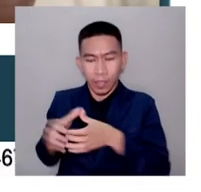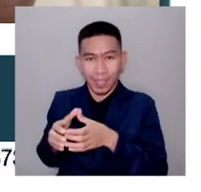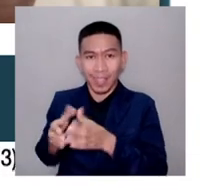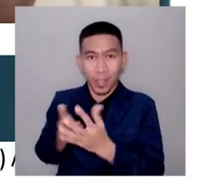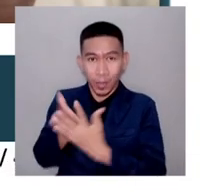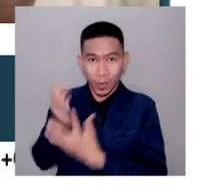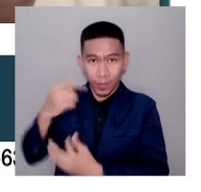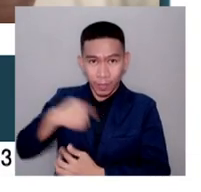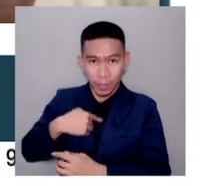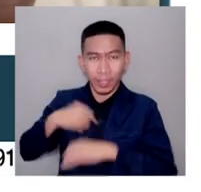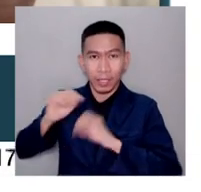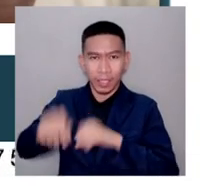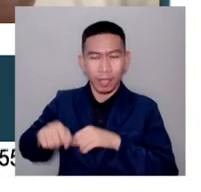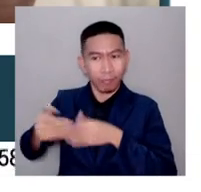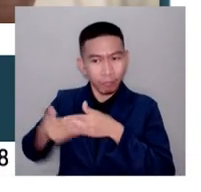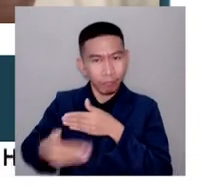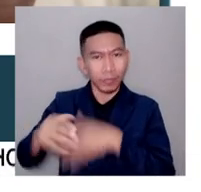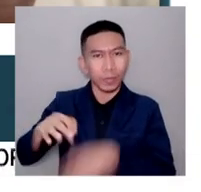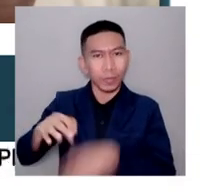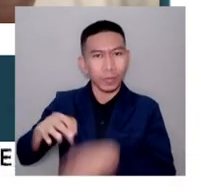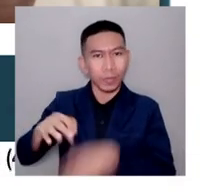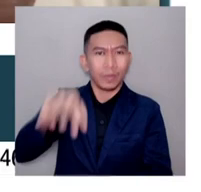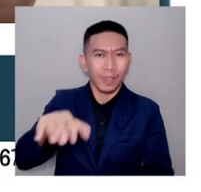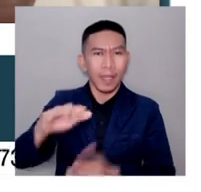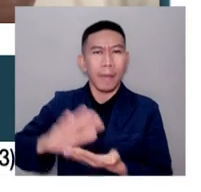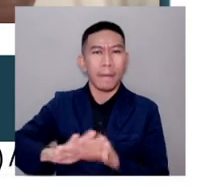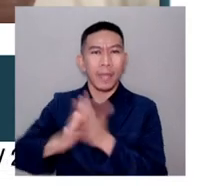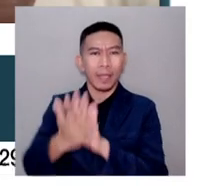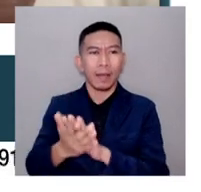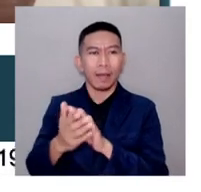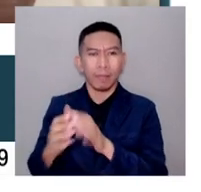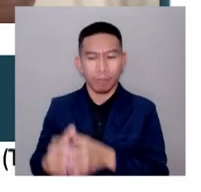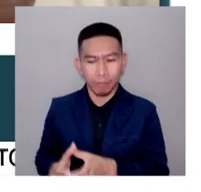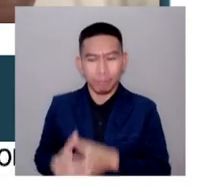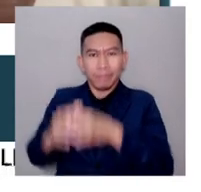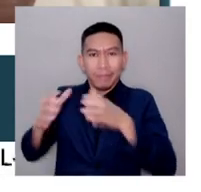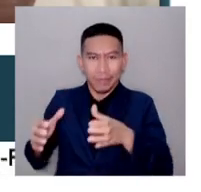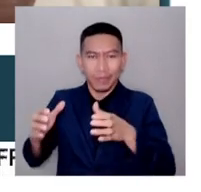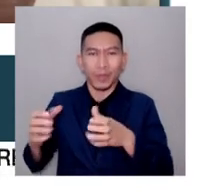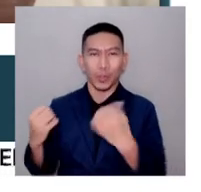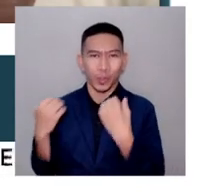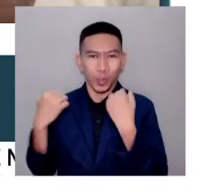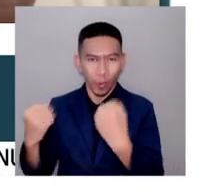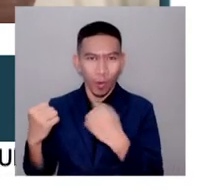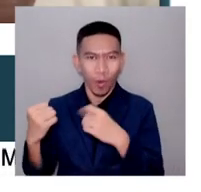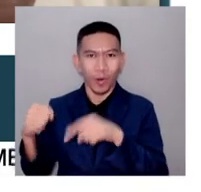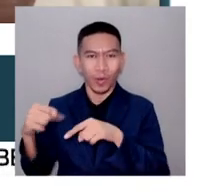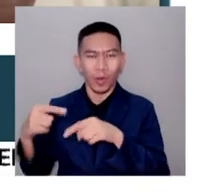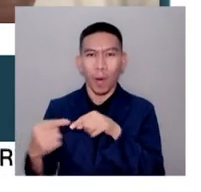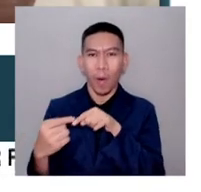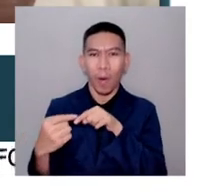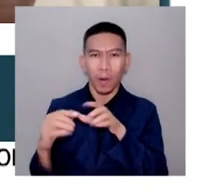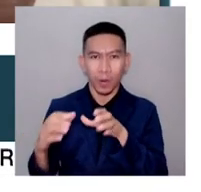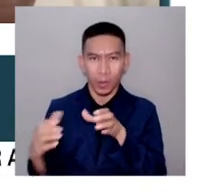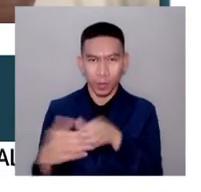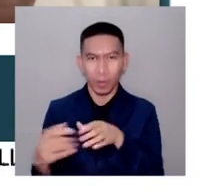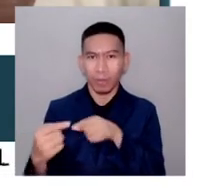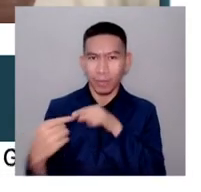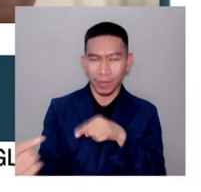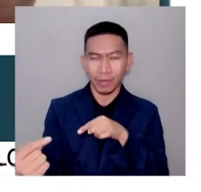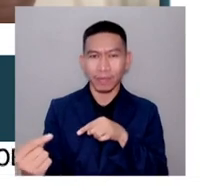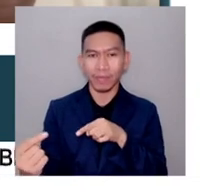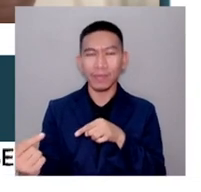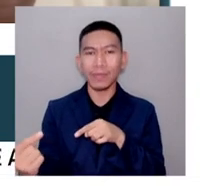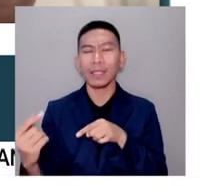to a bigger and stronger opposition and beyond our ranks in the opposition sa isang mas malawak na